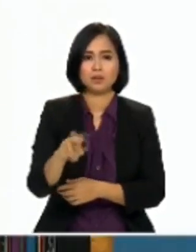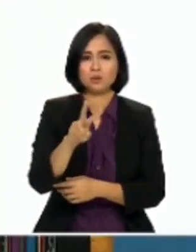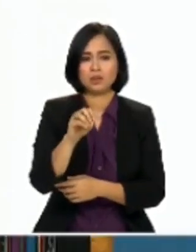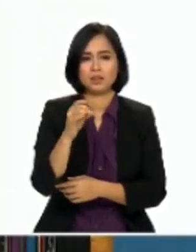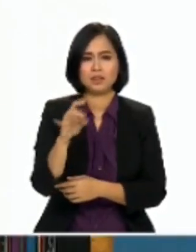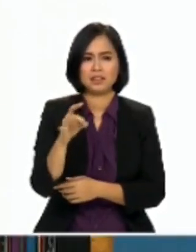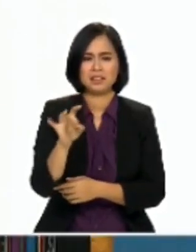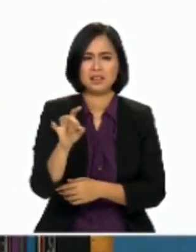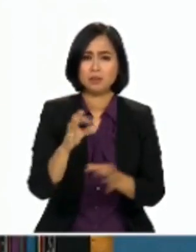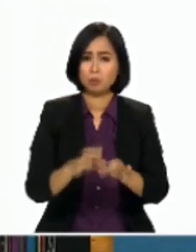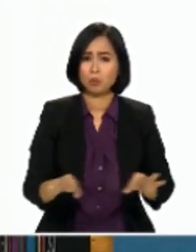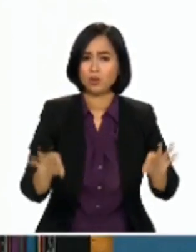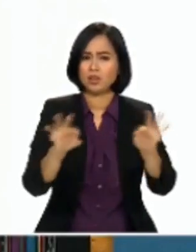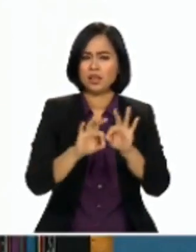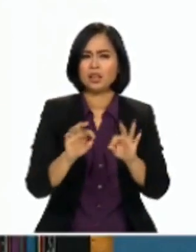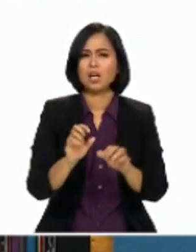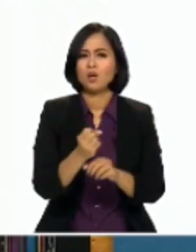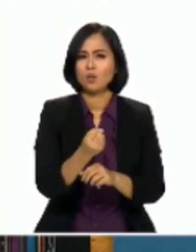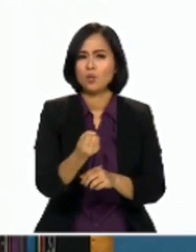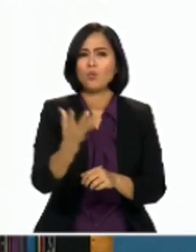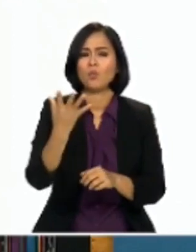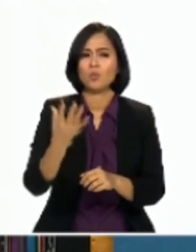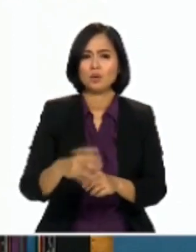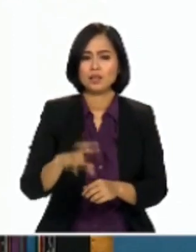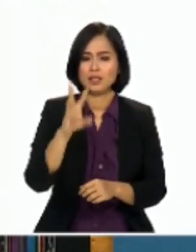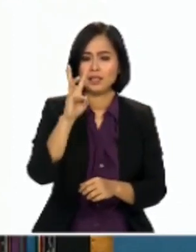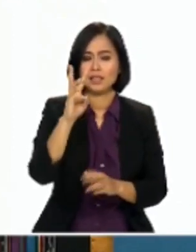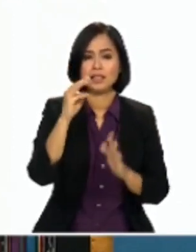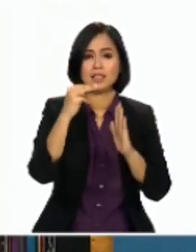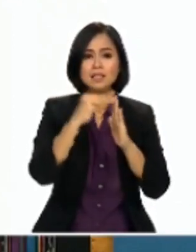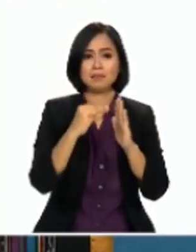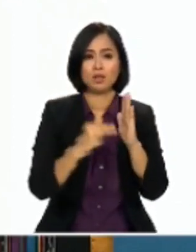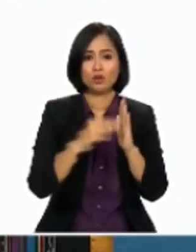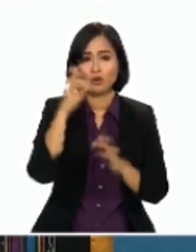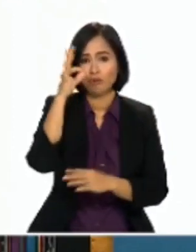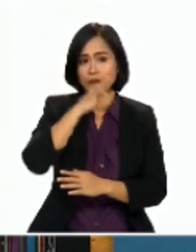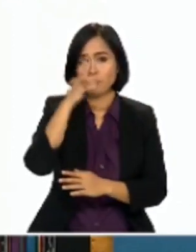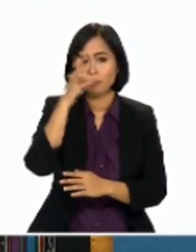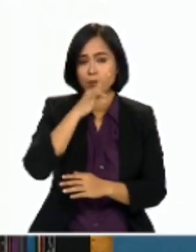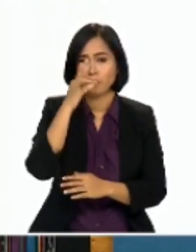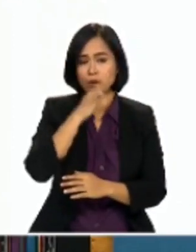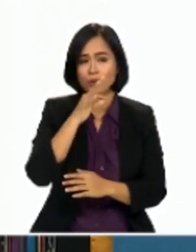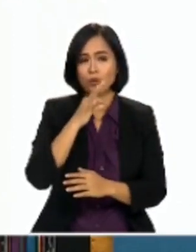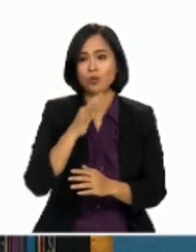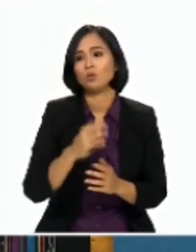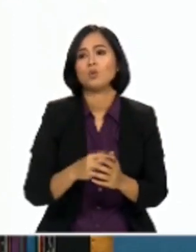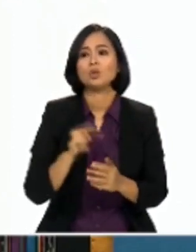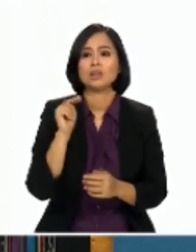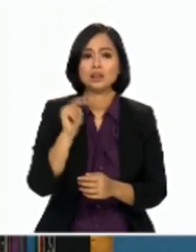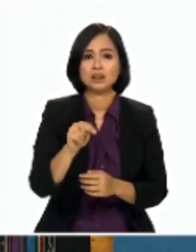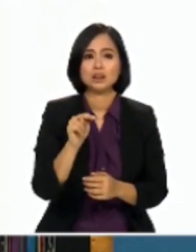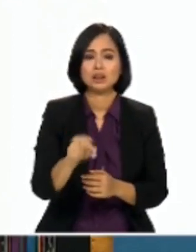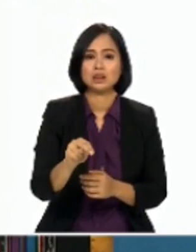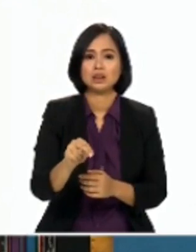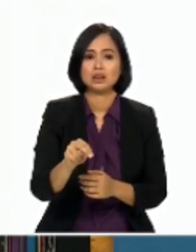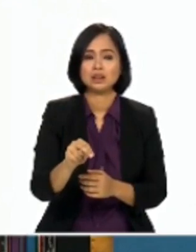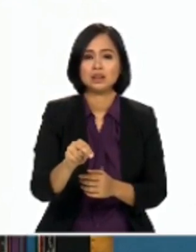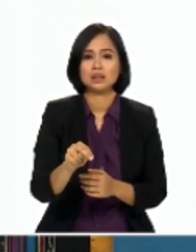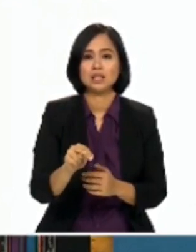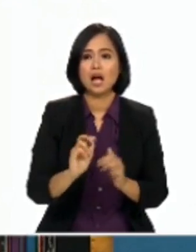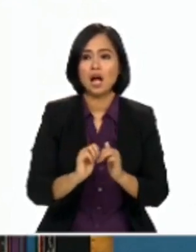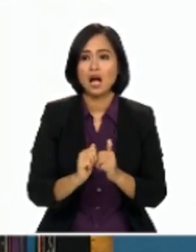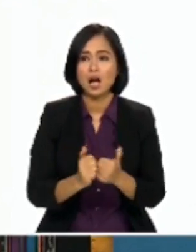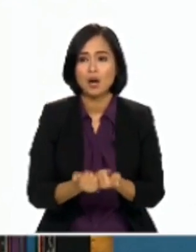important number, though, is the 6 million Filipinos we need to pull out